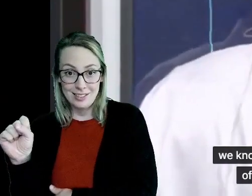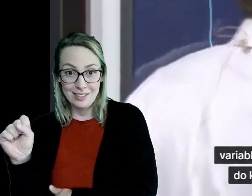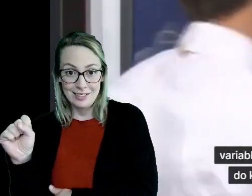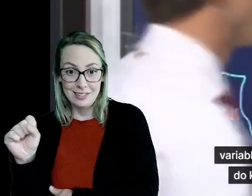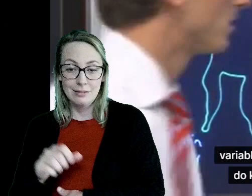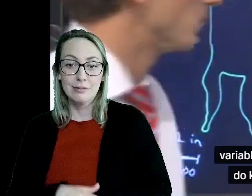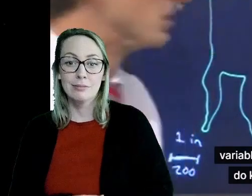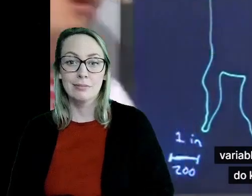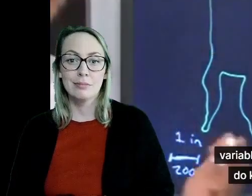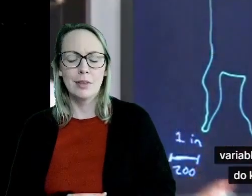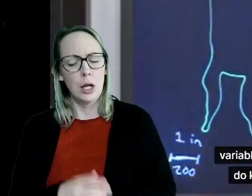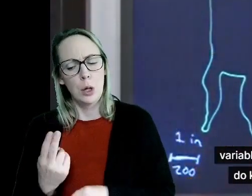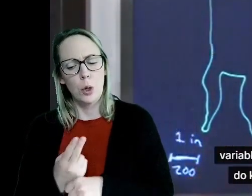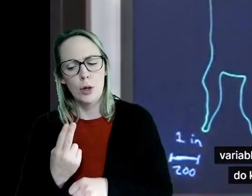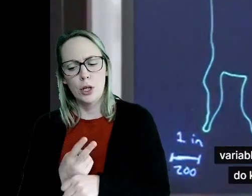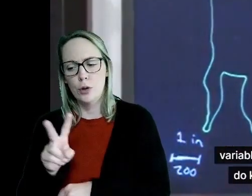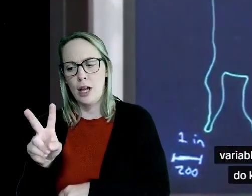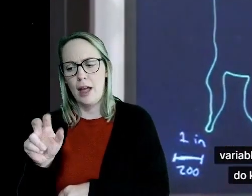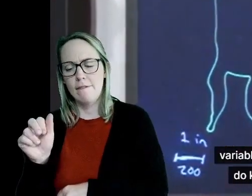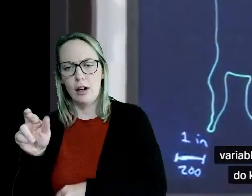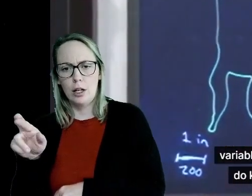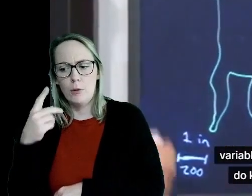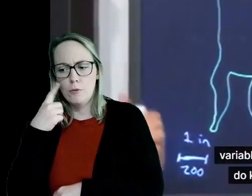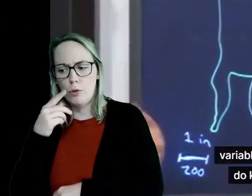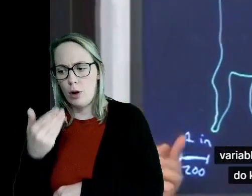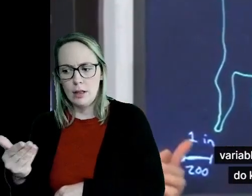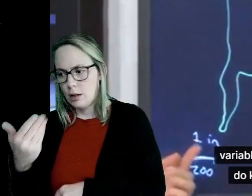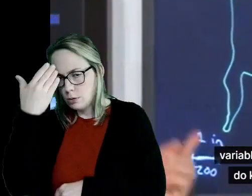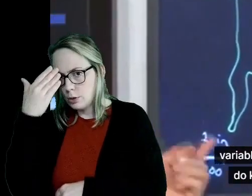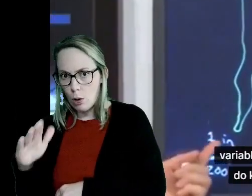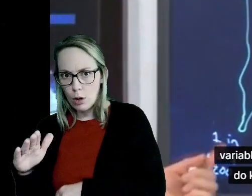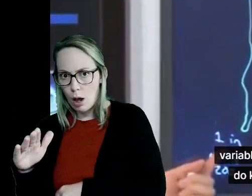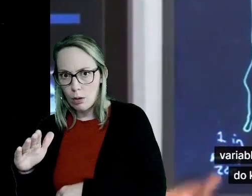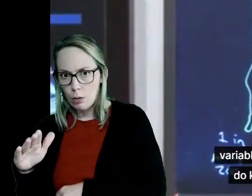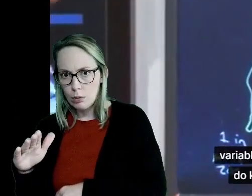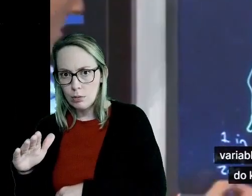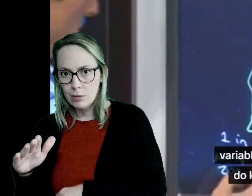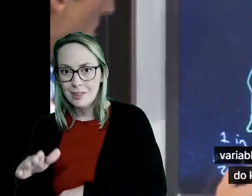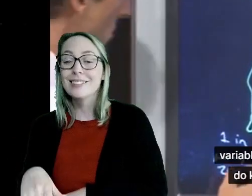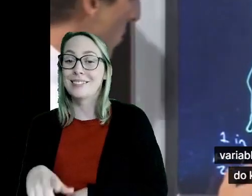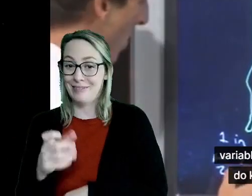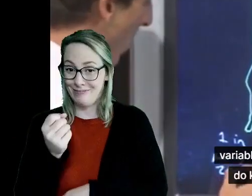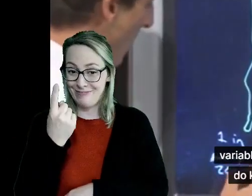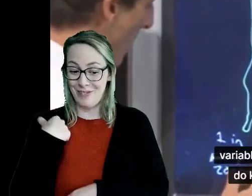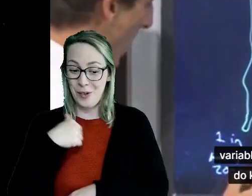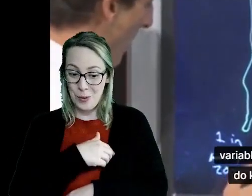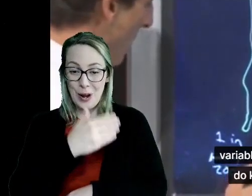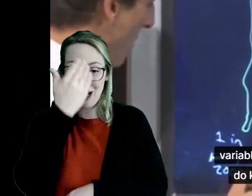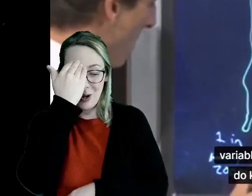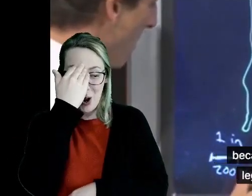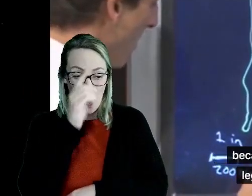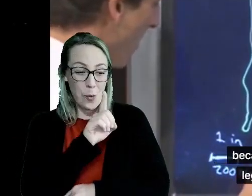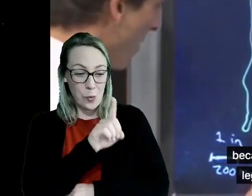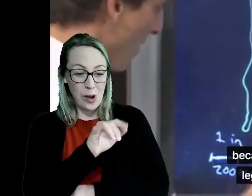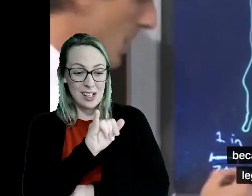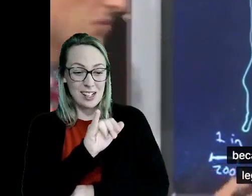We put a variable for things we don't know. But we do know that 1 inch is 200